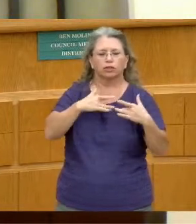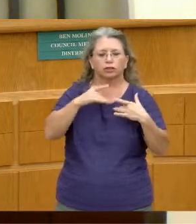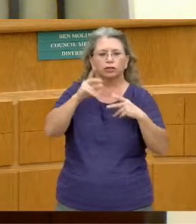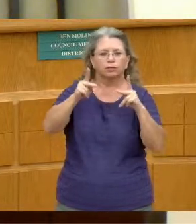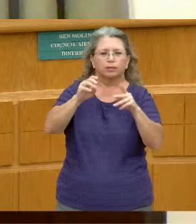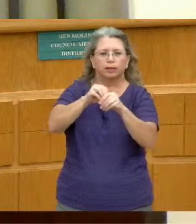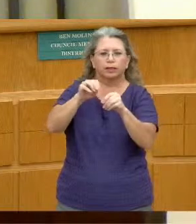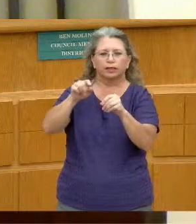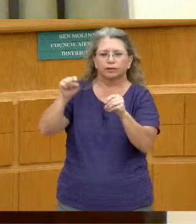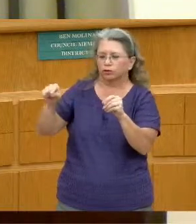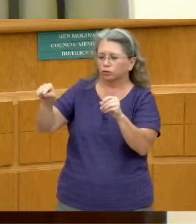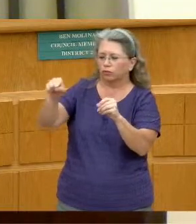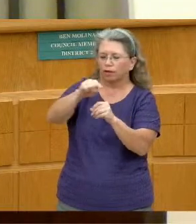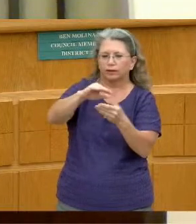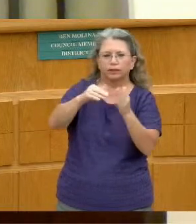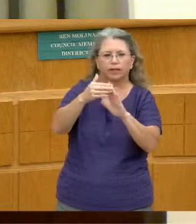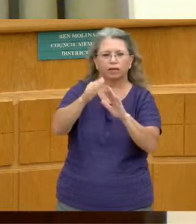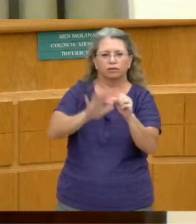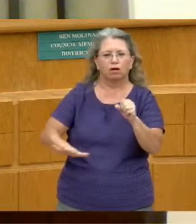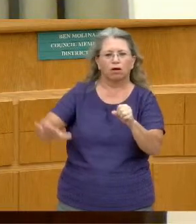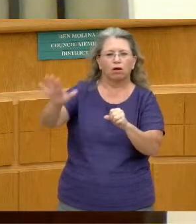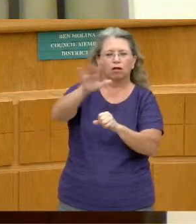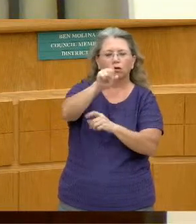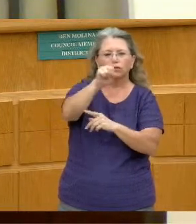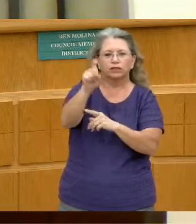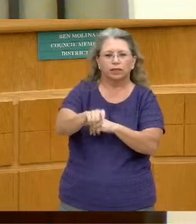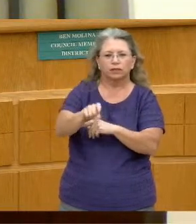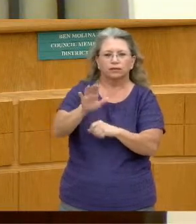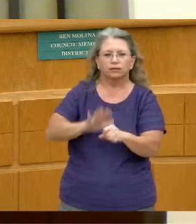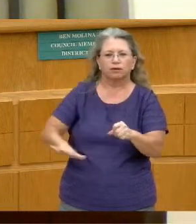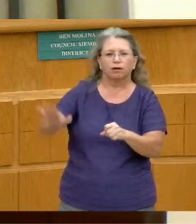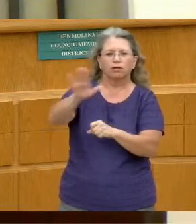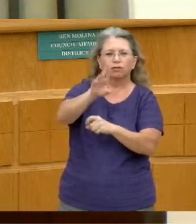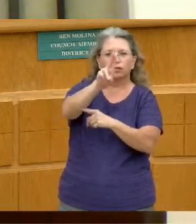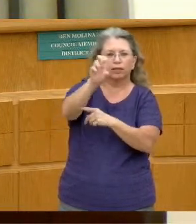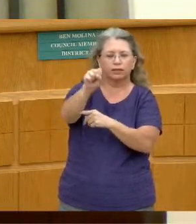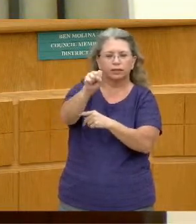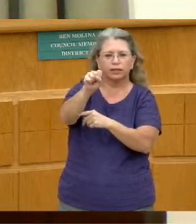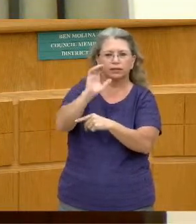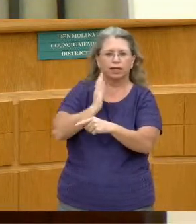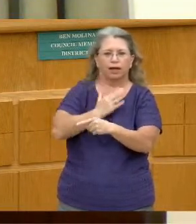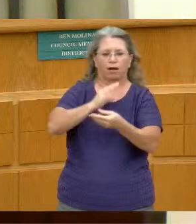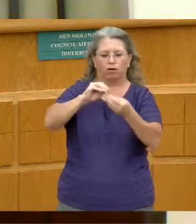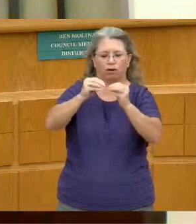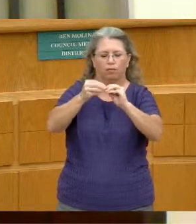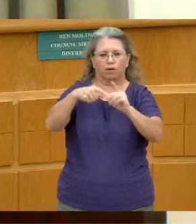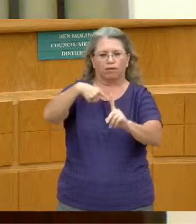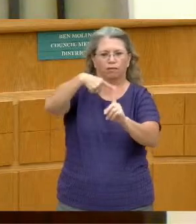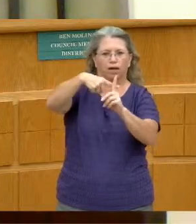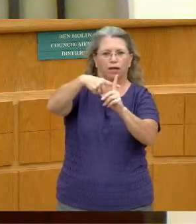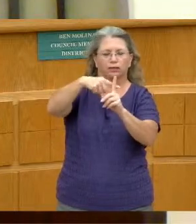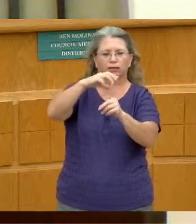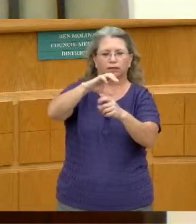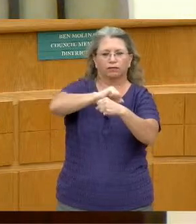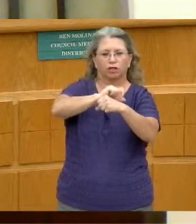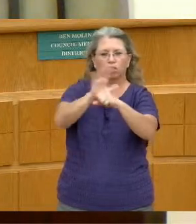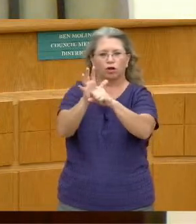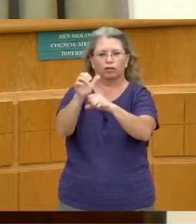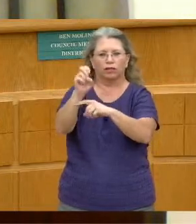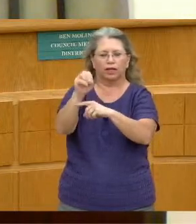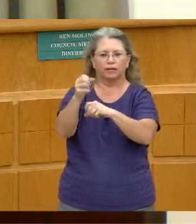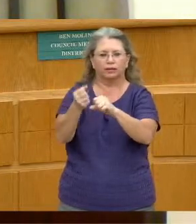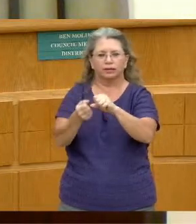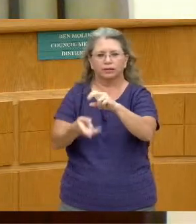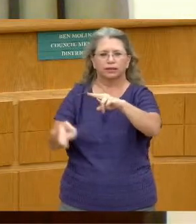as well as in Texas and across the whole United States. As our number of positive COVID cases increases